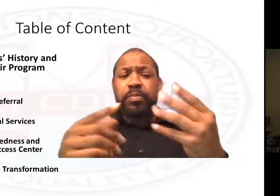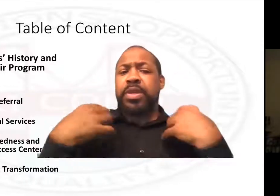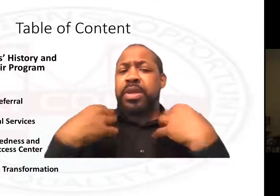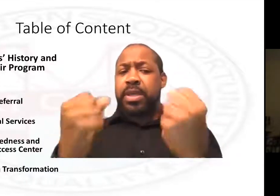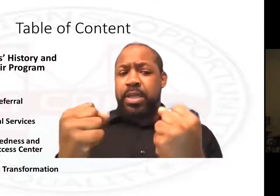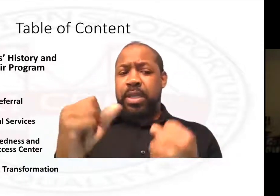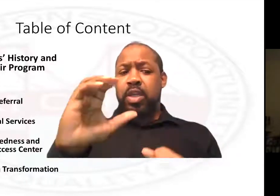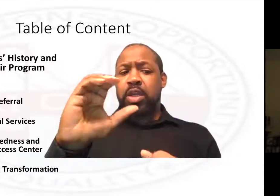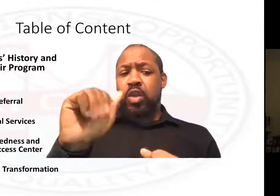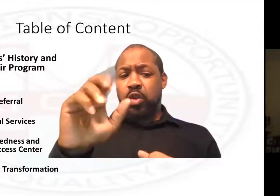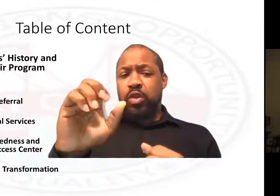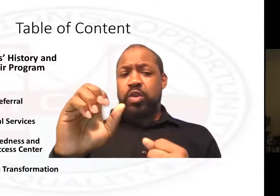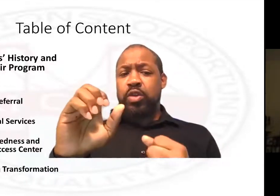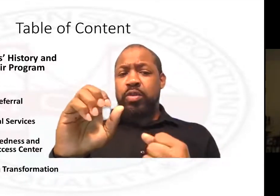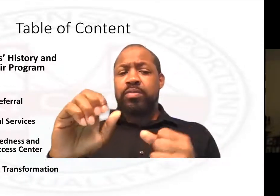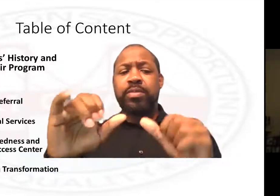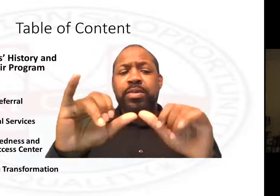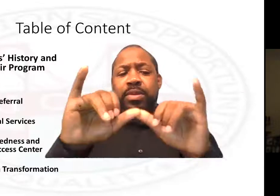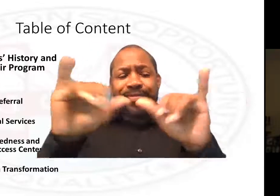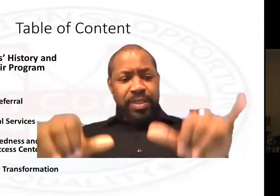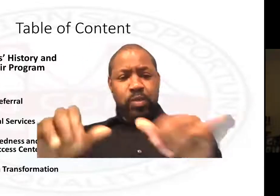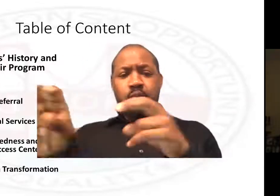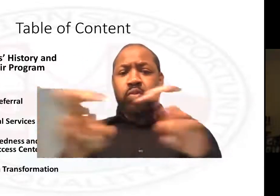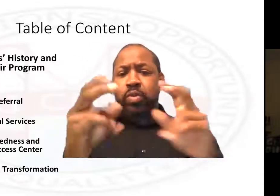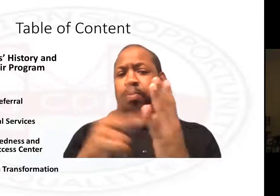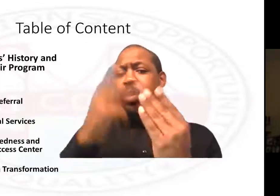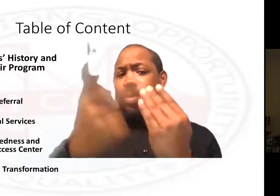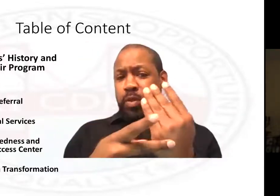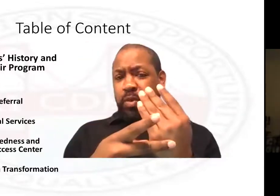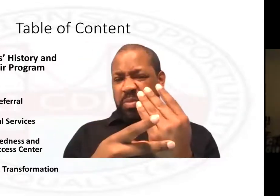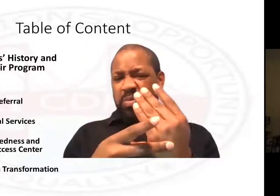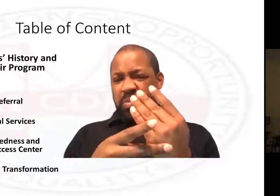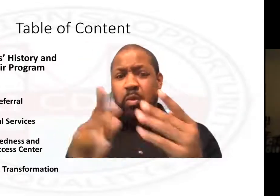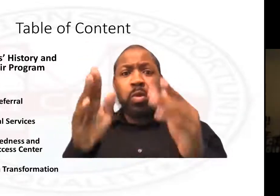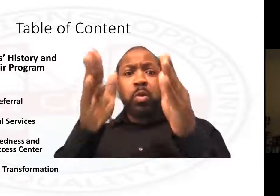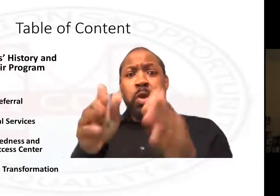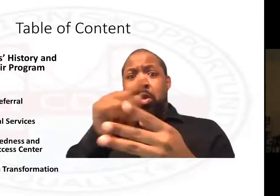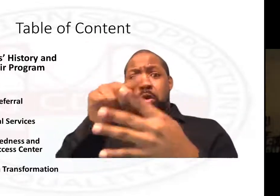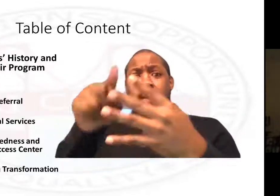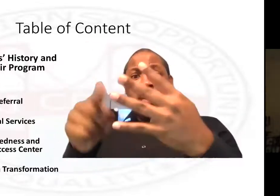Center, EPCAT. And the Healthcare System Transformation Project, HSTP.